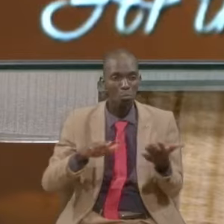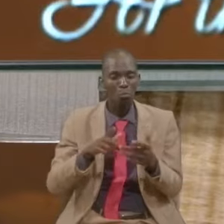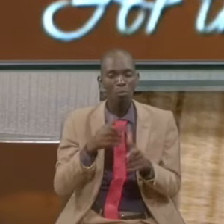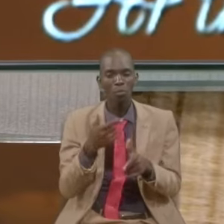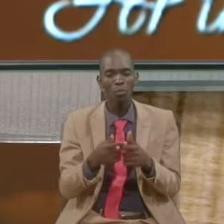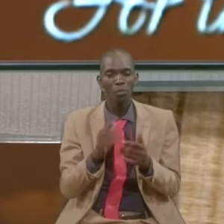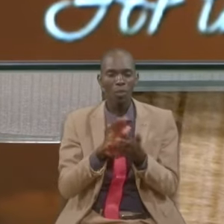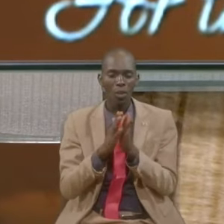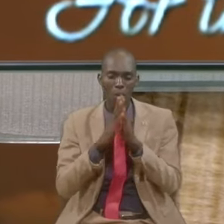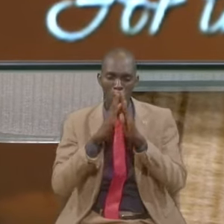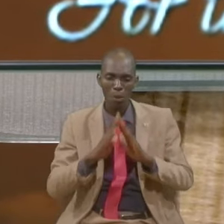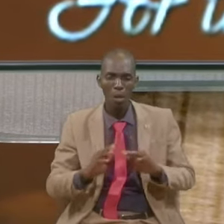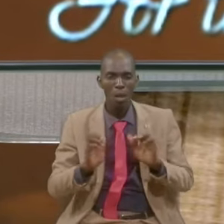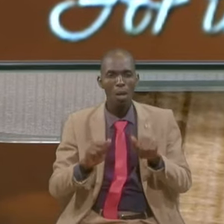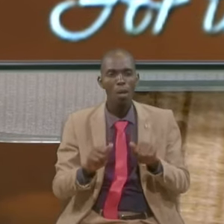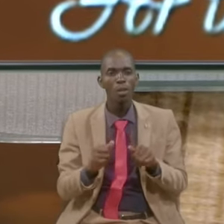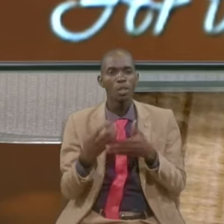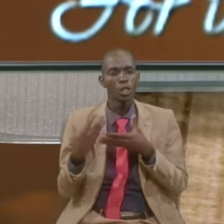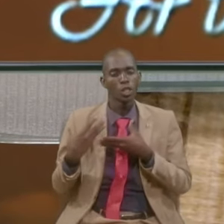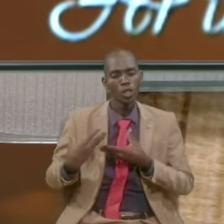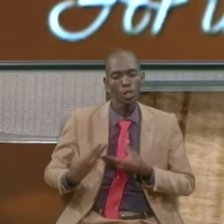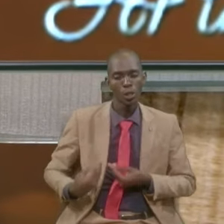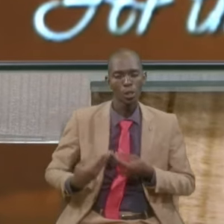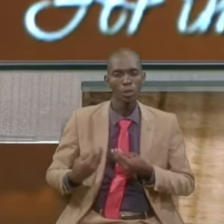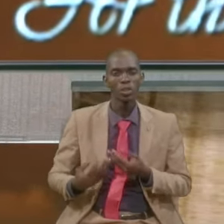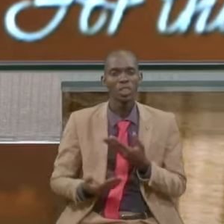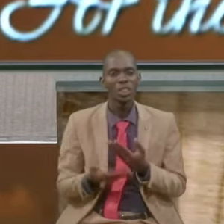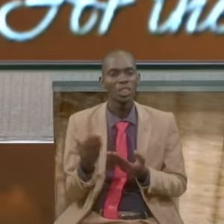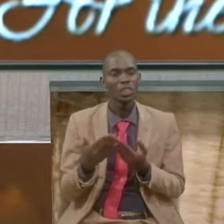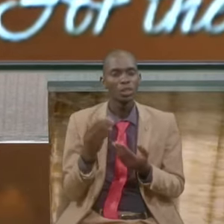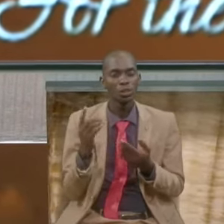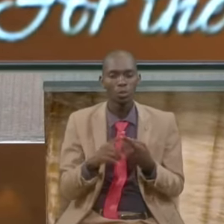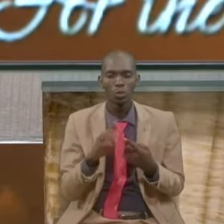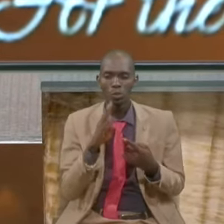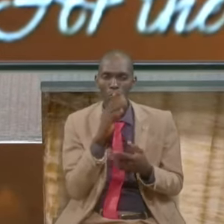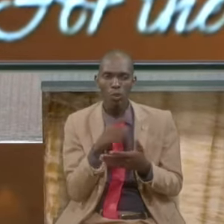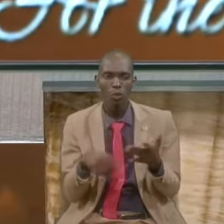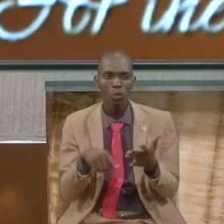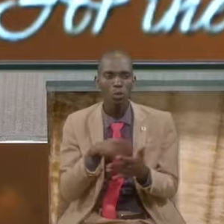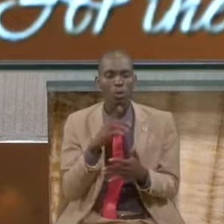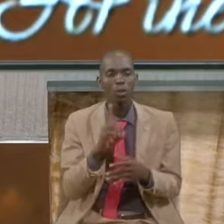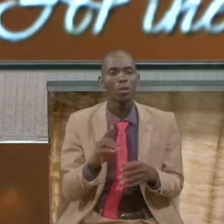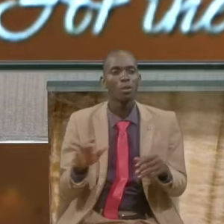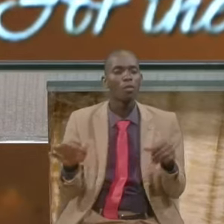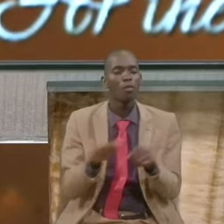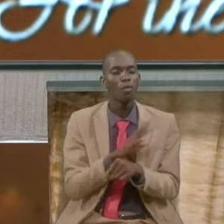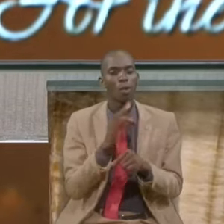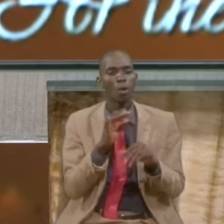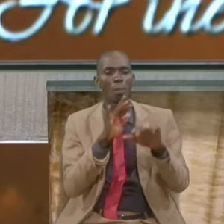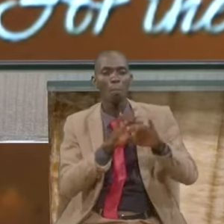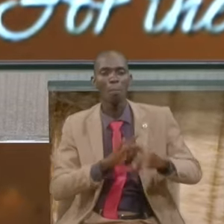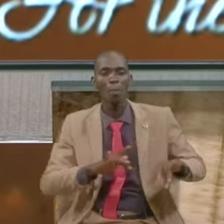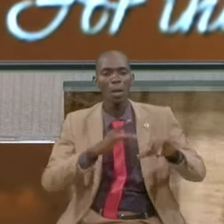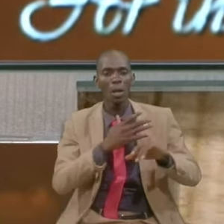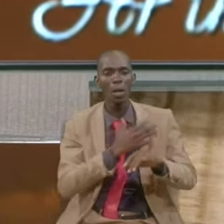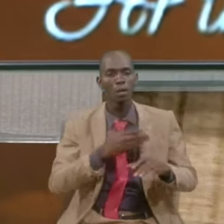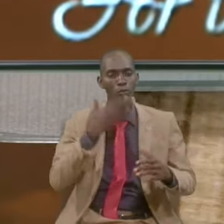and easy to be entreated, full of mercy and of good fruits,